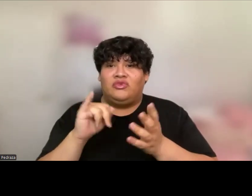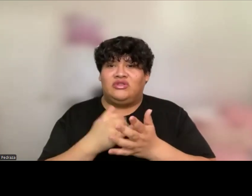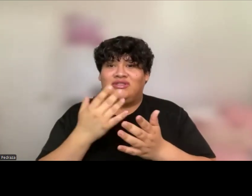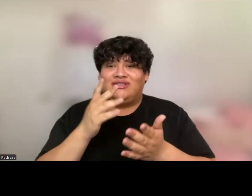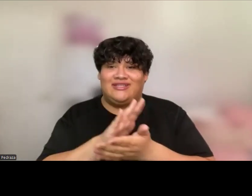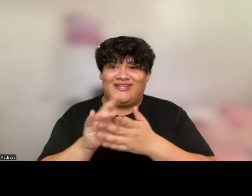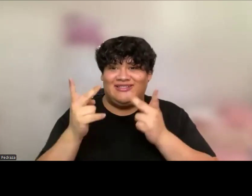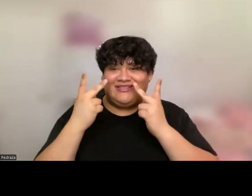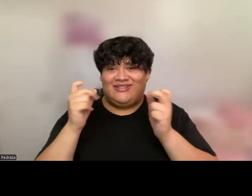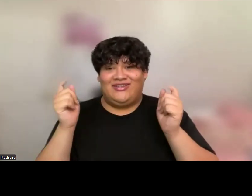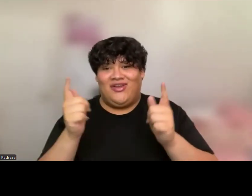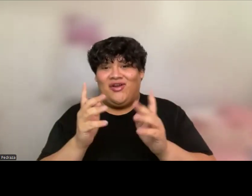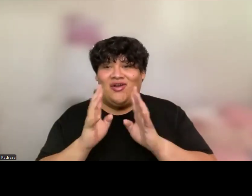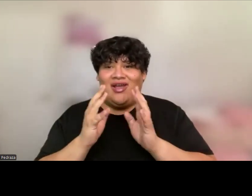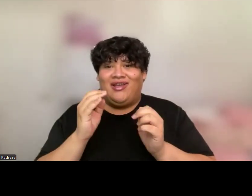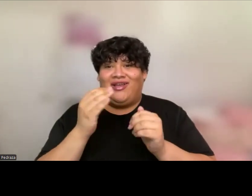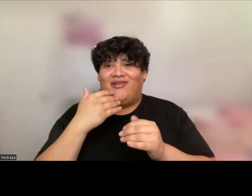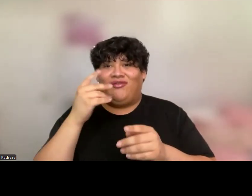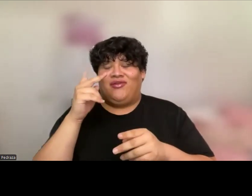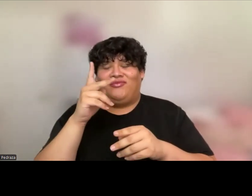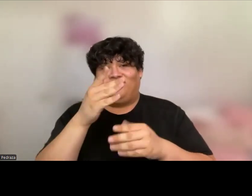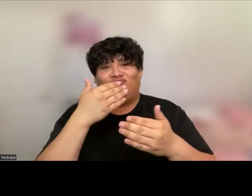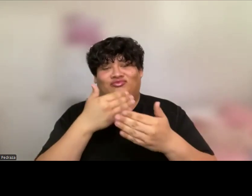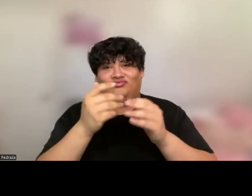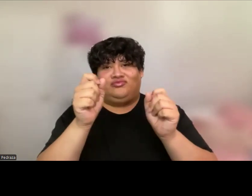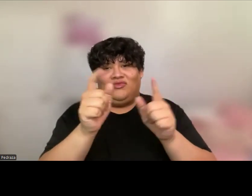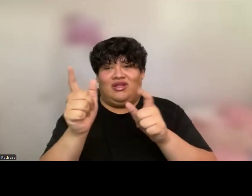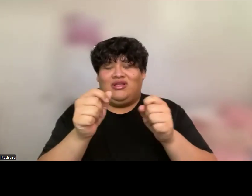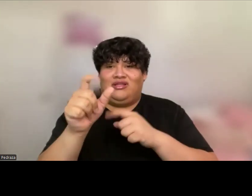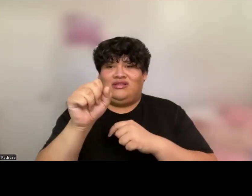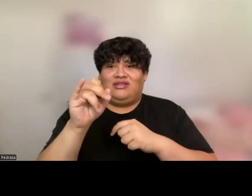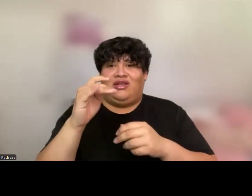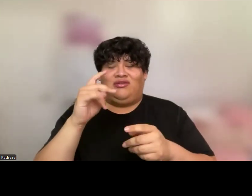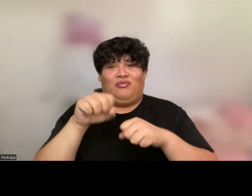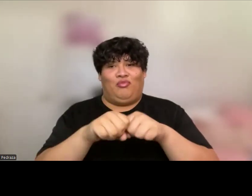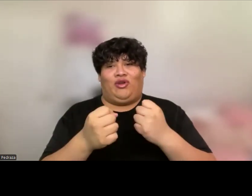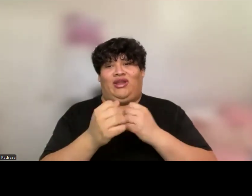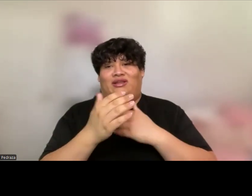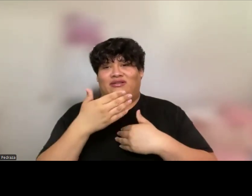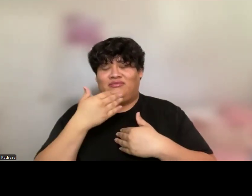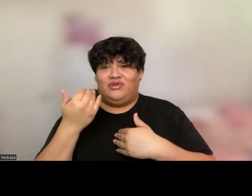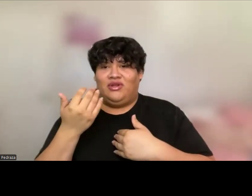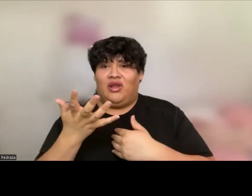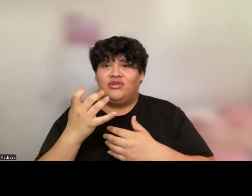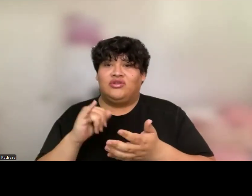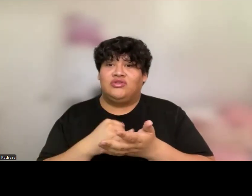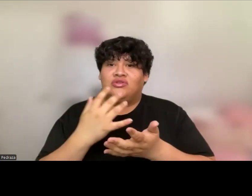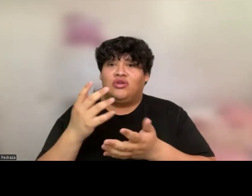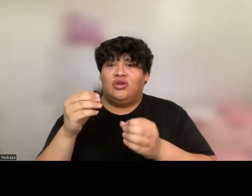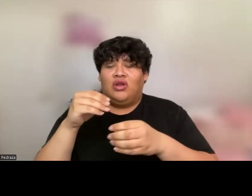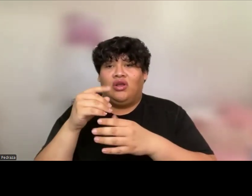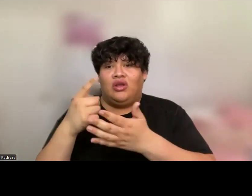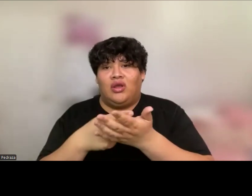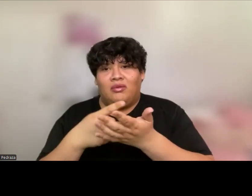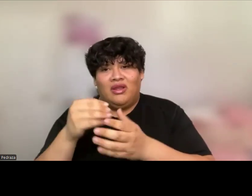nice to see everyone and have a little break from slides for a moment. So before I go into an update from our office, I want